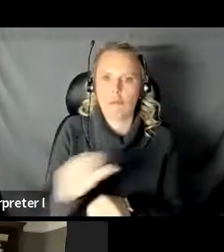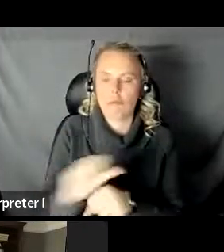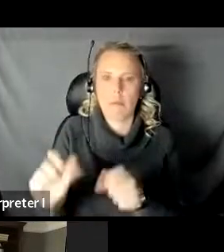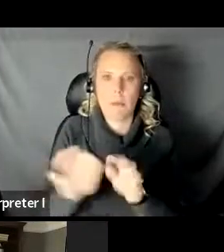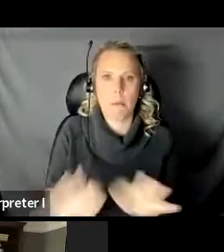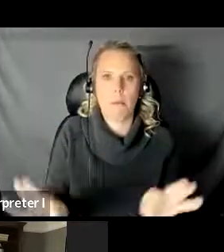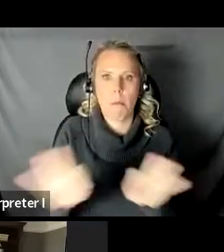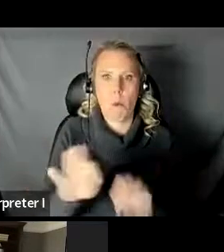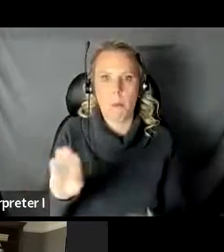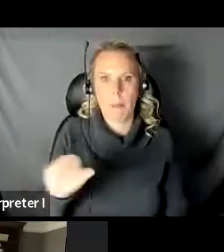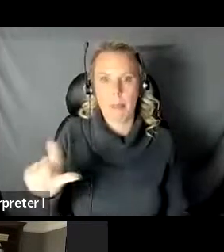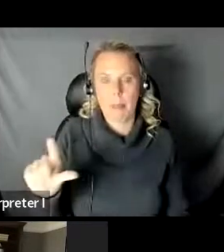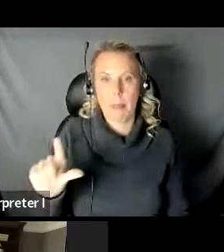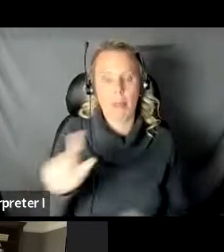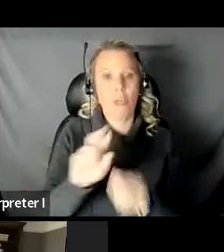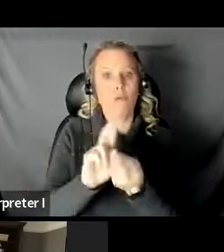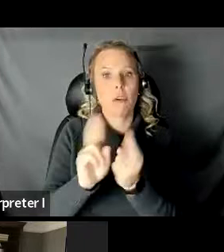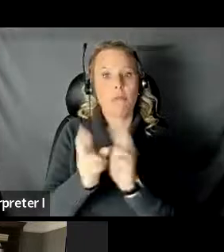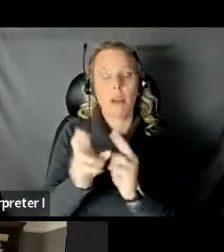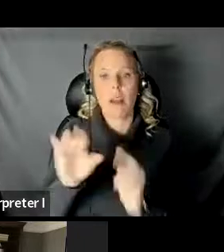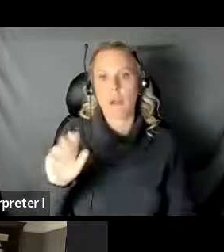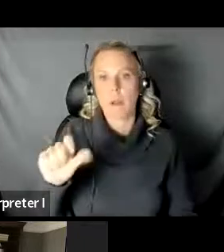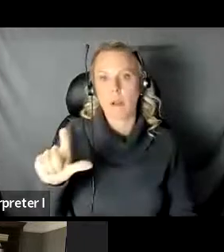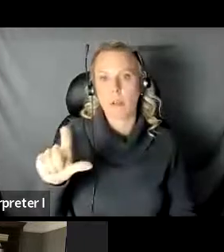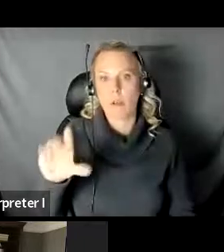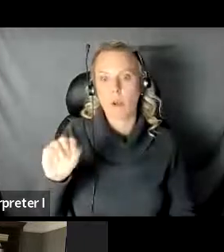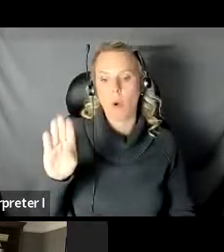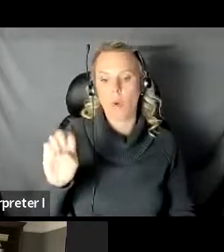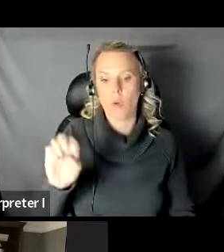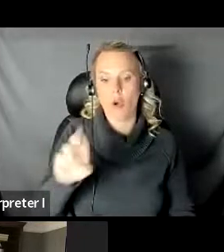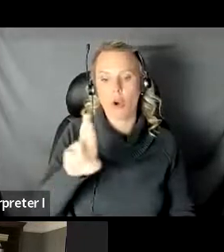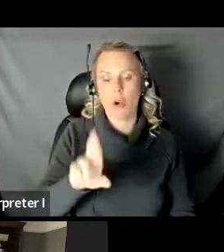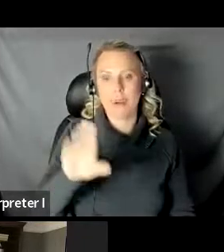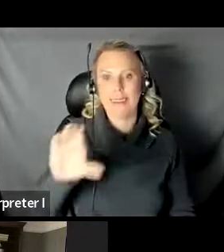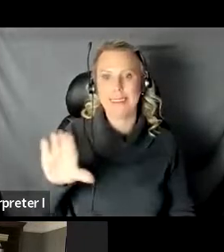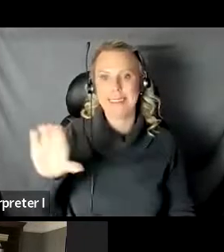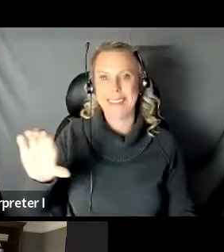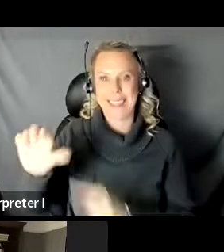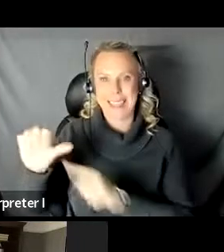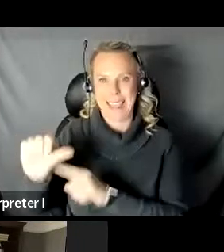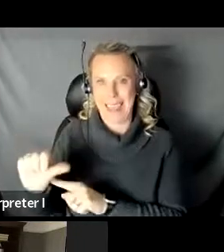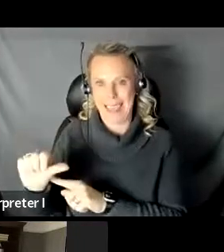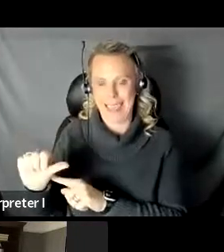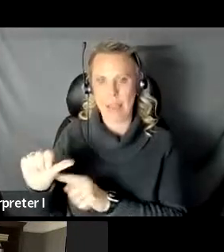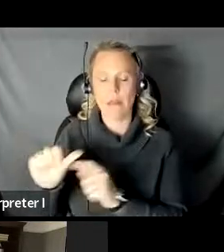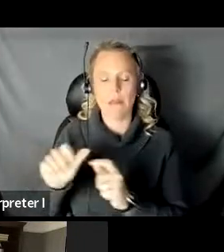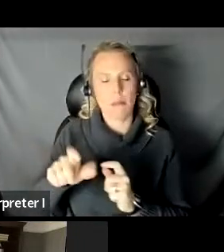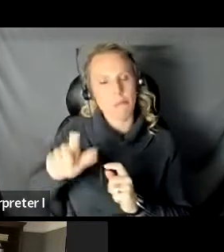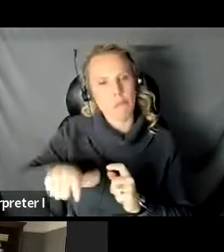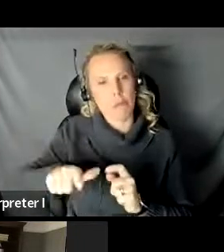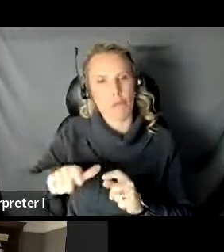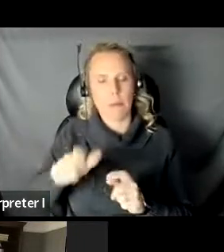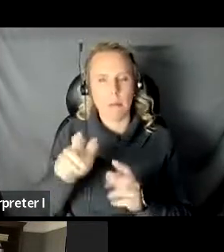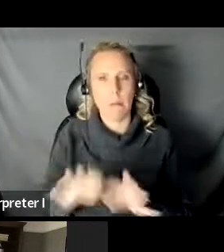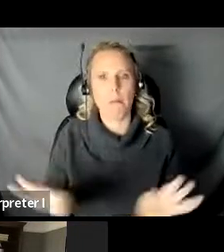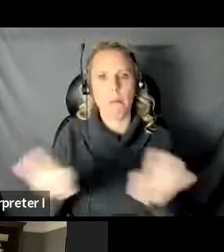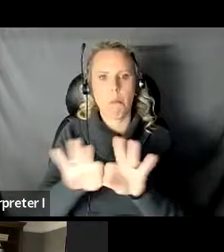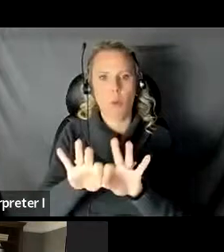bill. The Revised Criminal Code Act, or RCCA, as we refer to it, is a much needed and